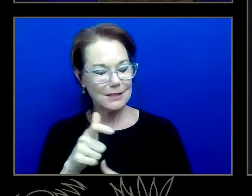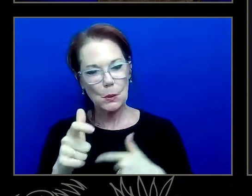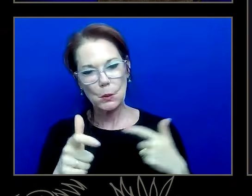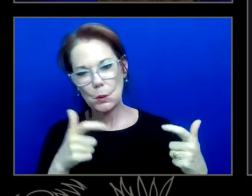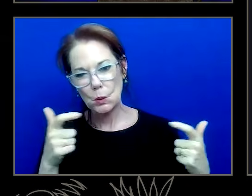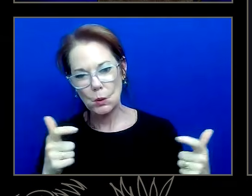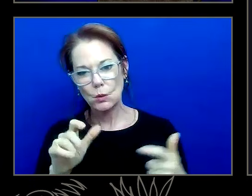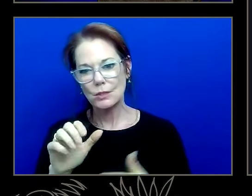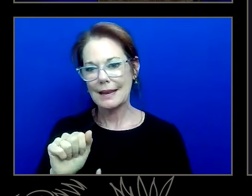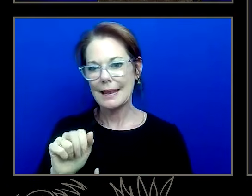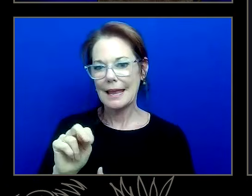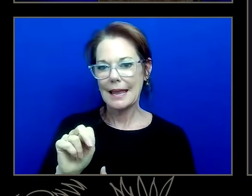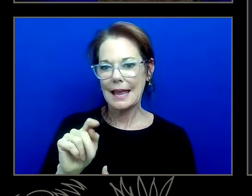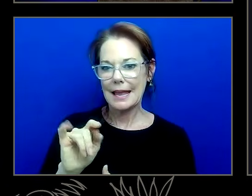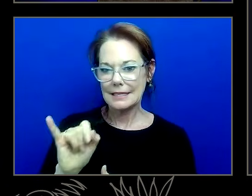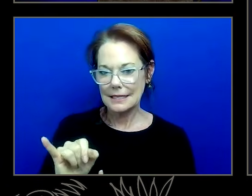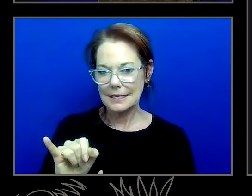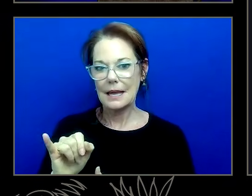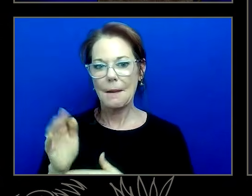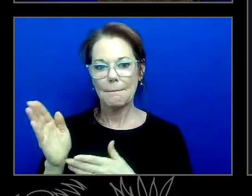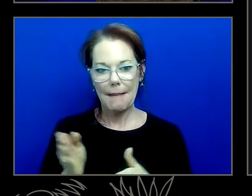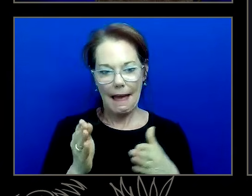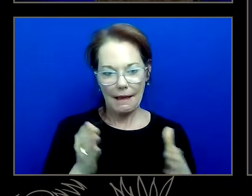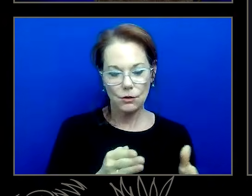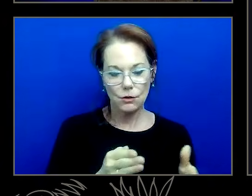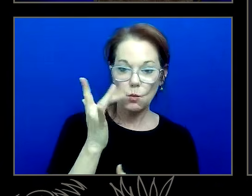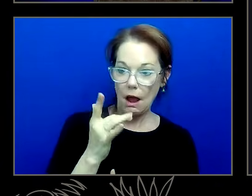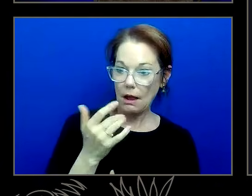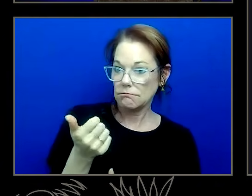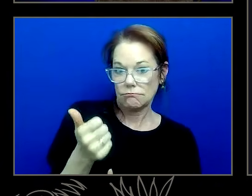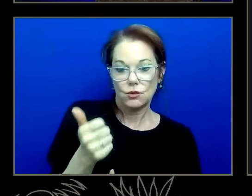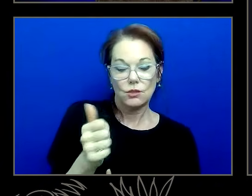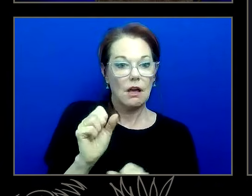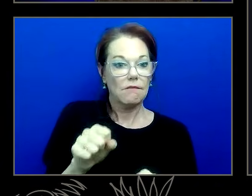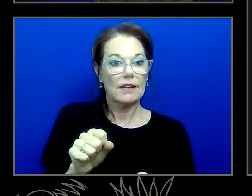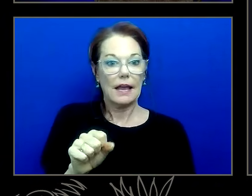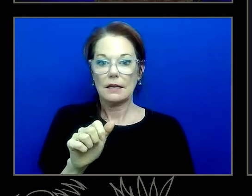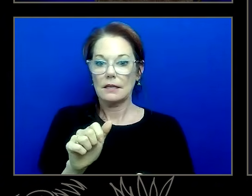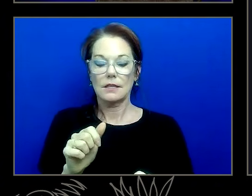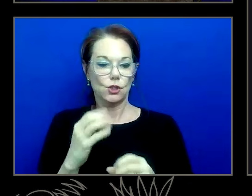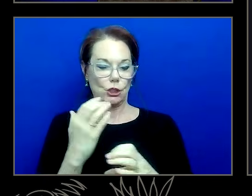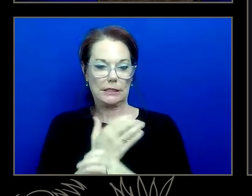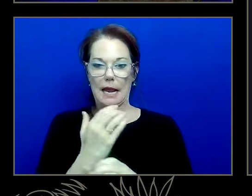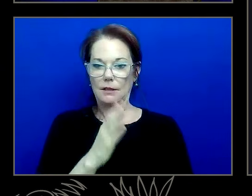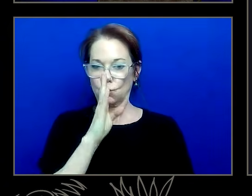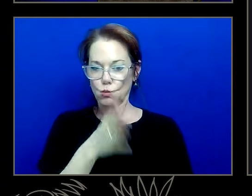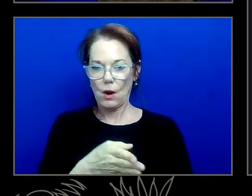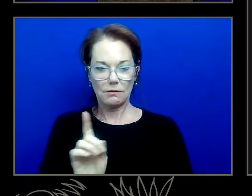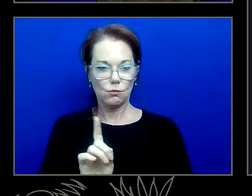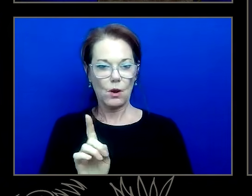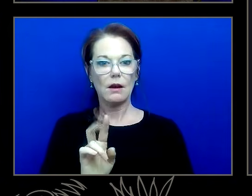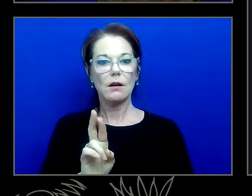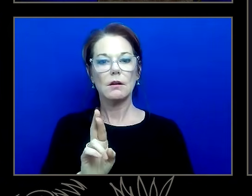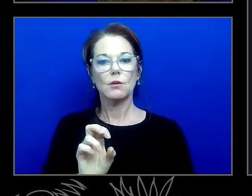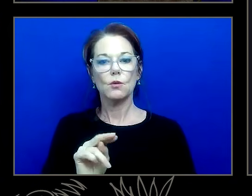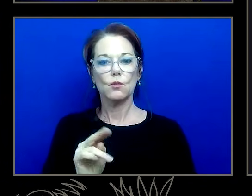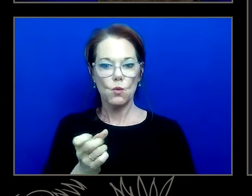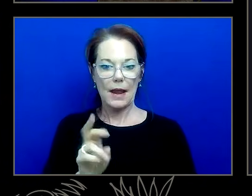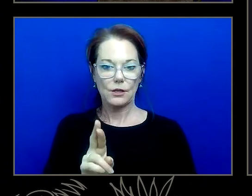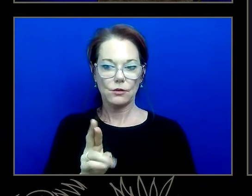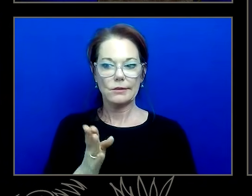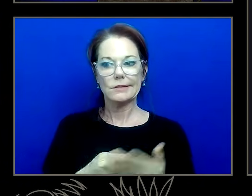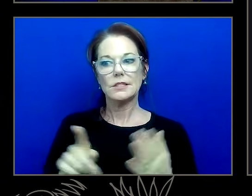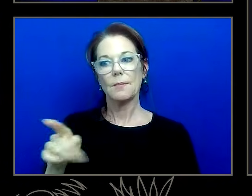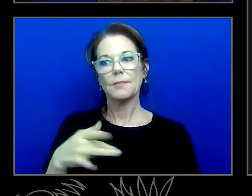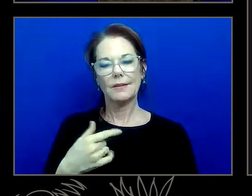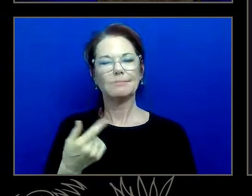anti-pattern because essentially you could just calculate these things directly in render. And I know some of you might be like, yeah, I